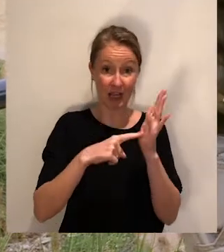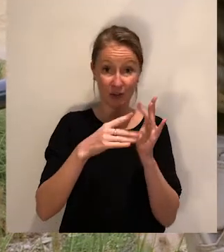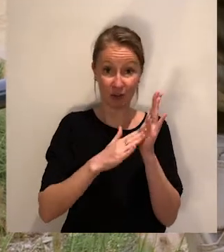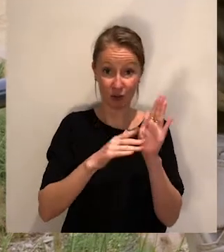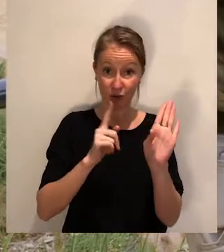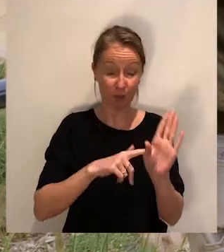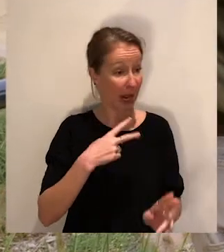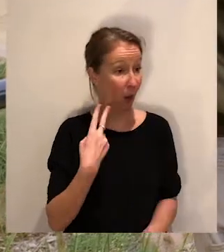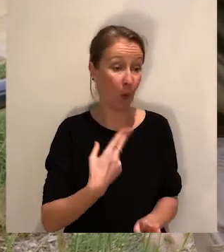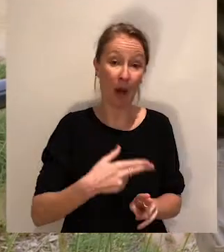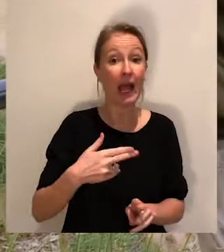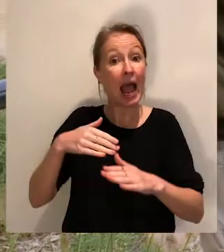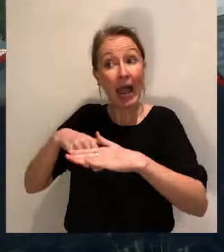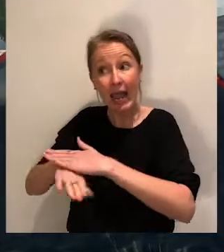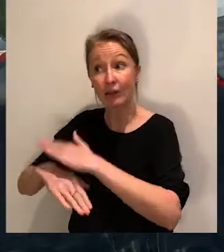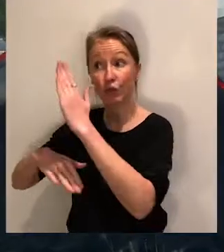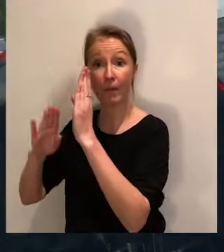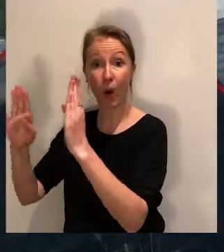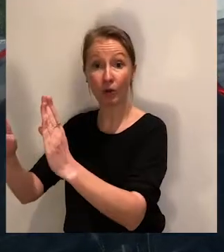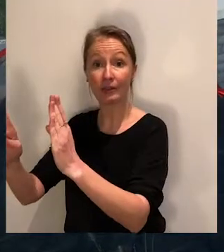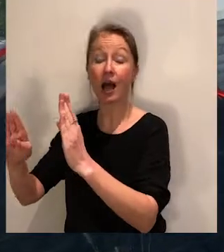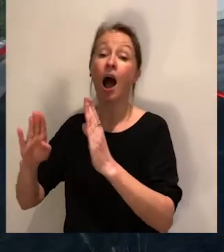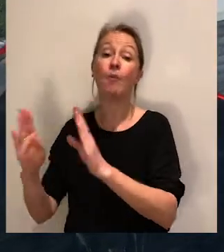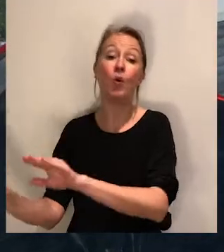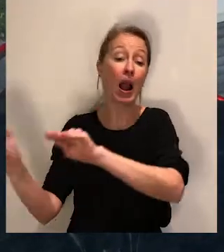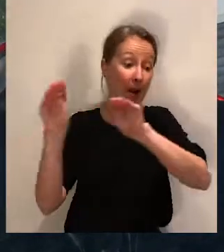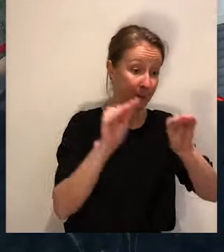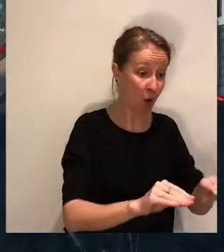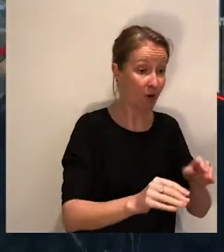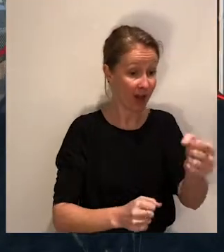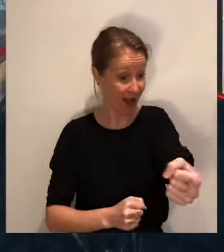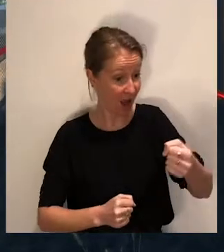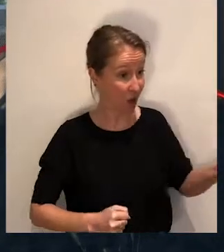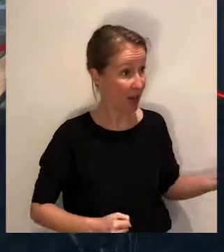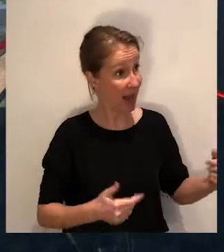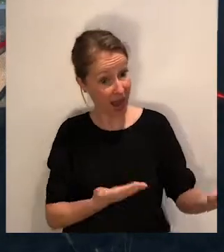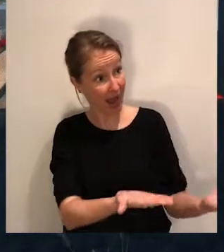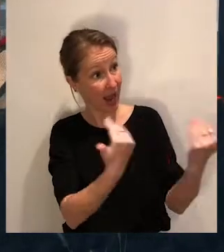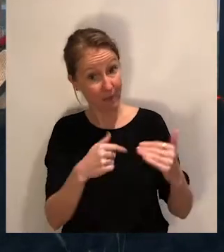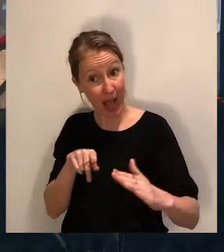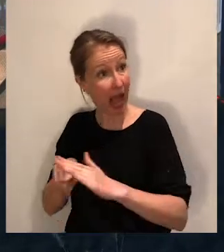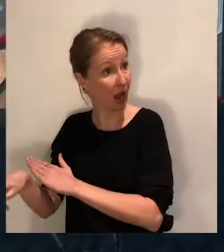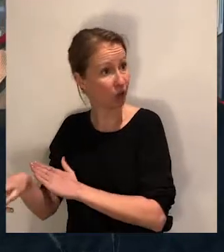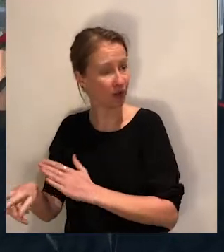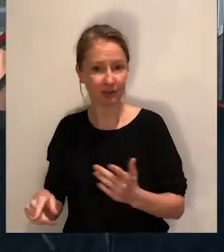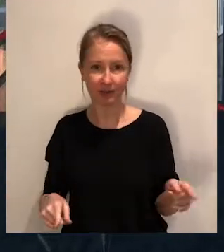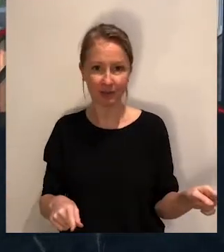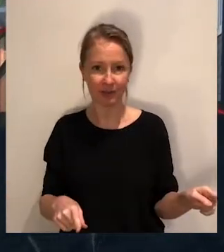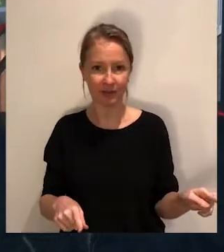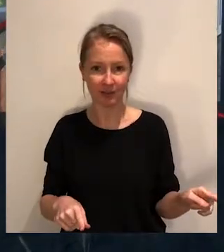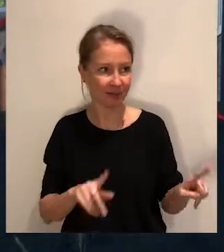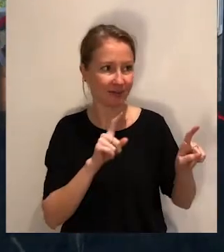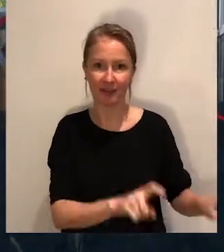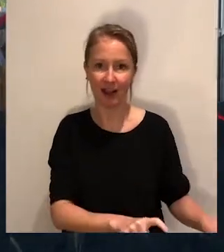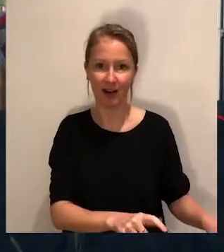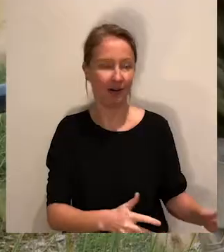longer to get him out. It took him about an hour to get him from the trailer to a point where we could lock a door behind him and then